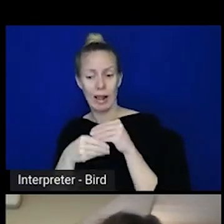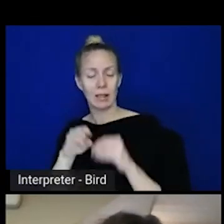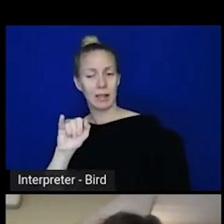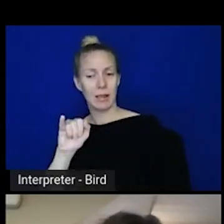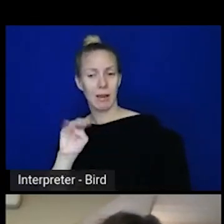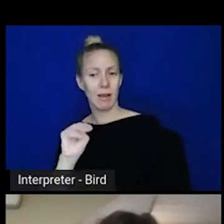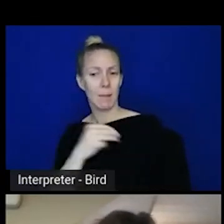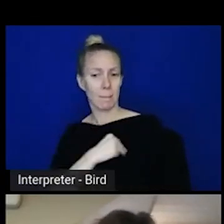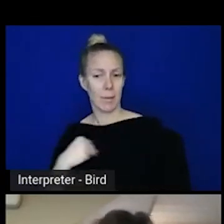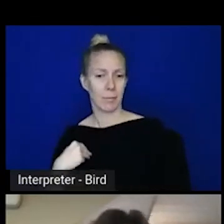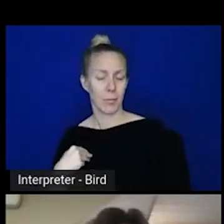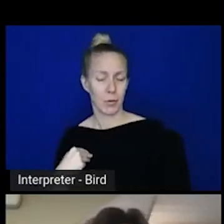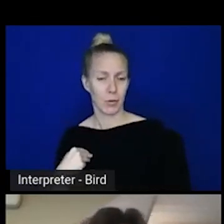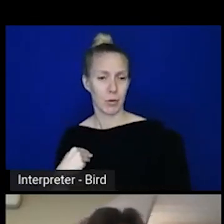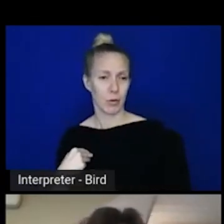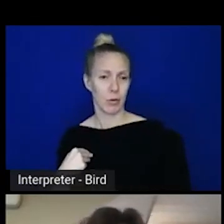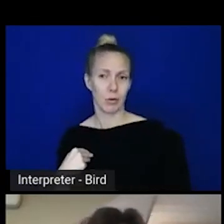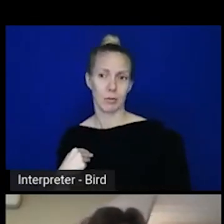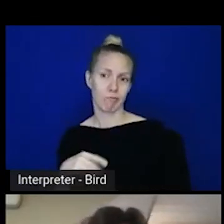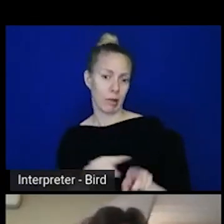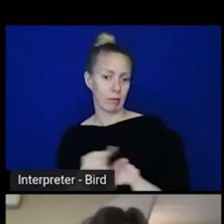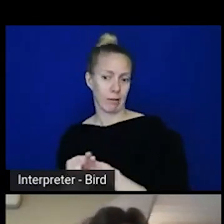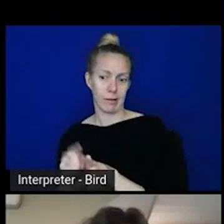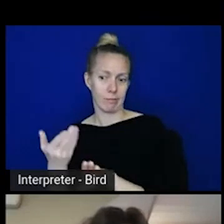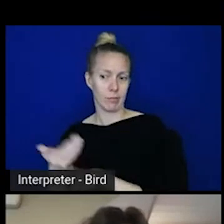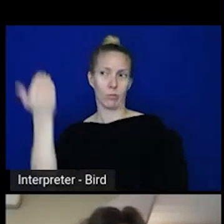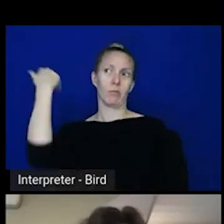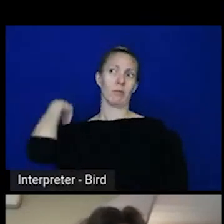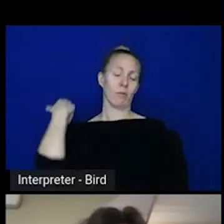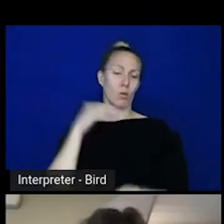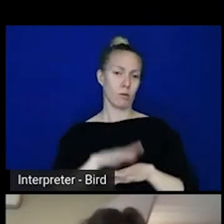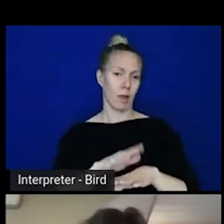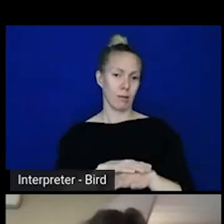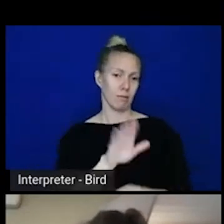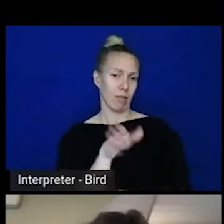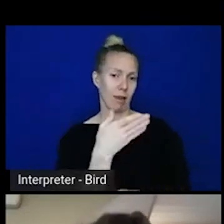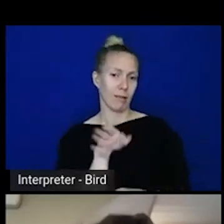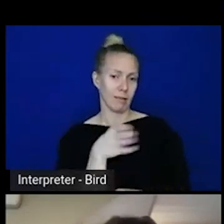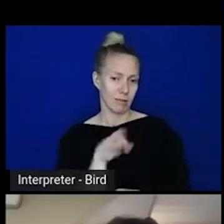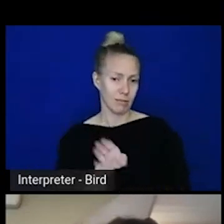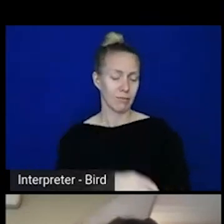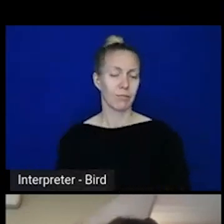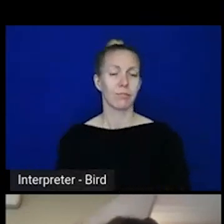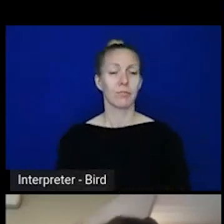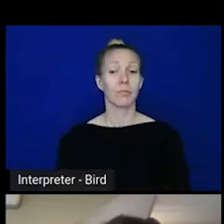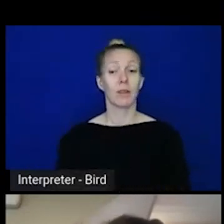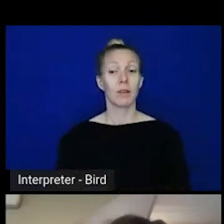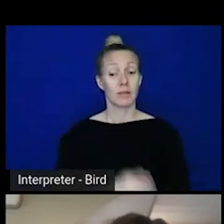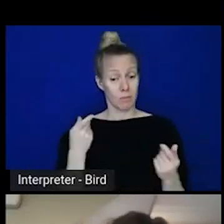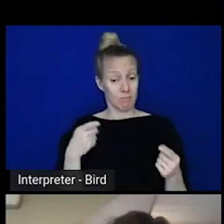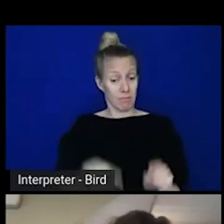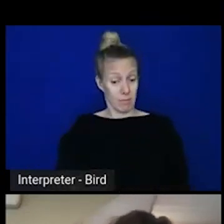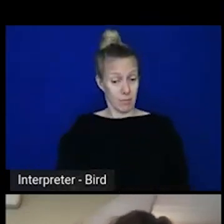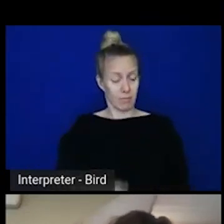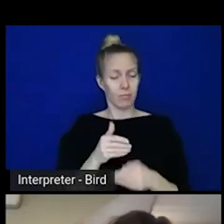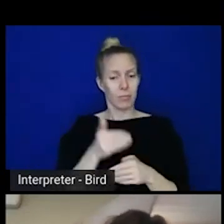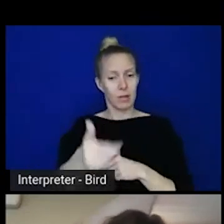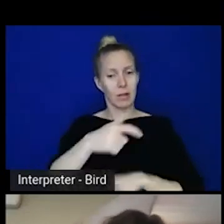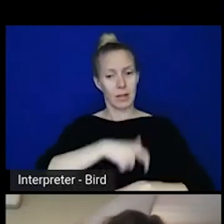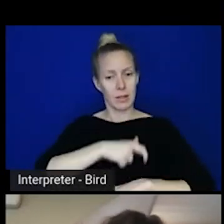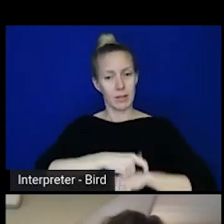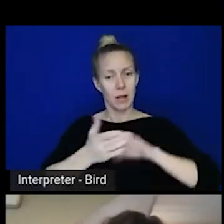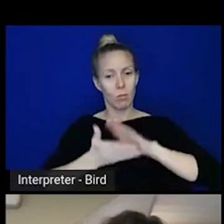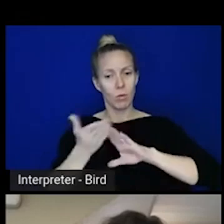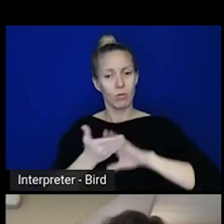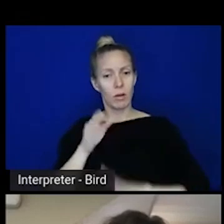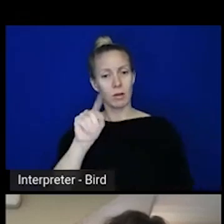um, as it had been prior to the flag. What the effect of this is that the next time we run Terraform apply, it would notice all